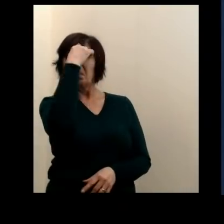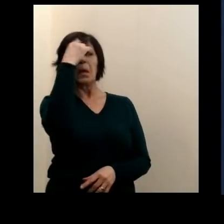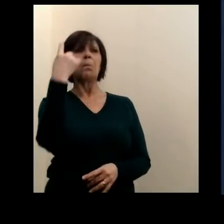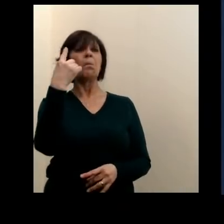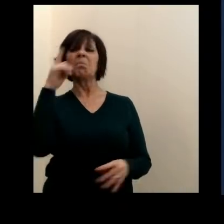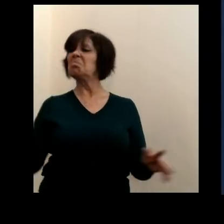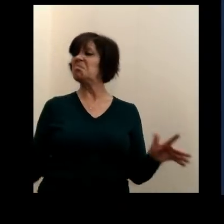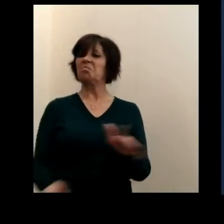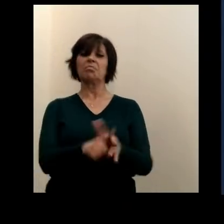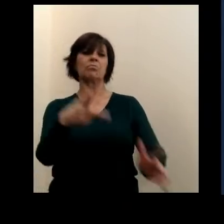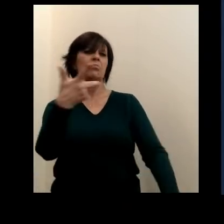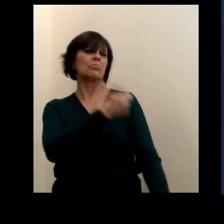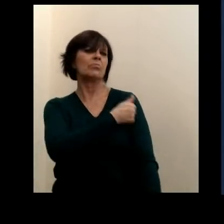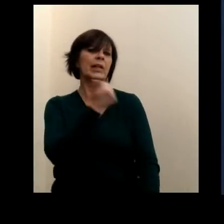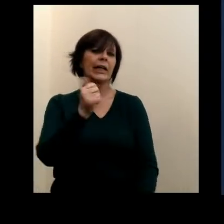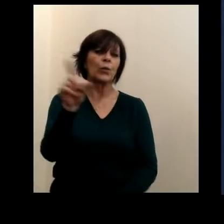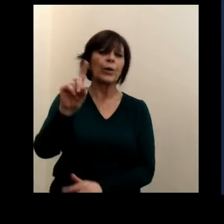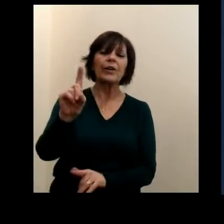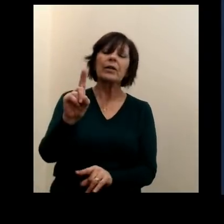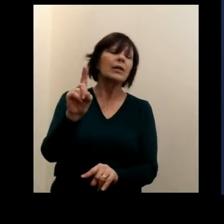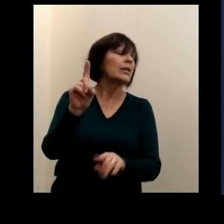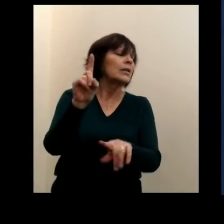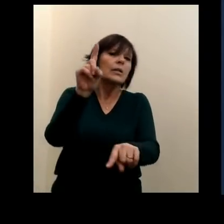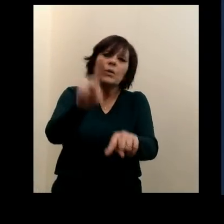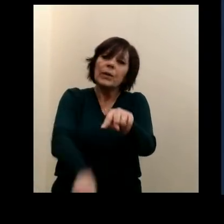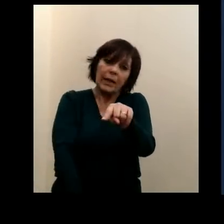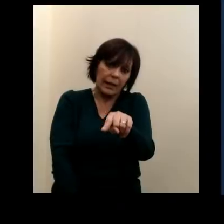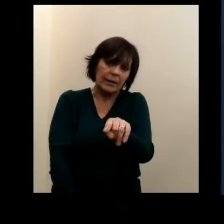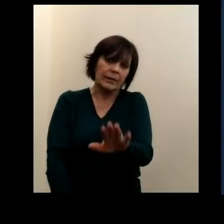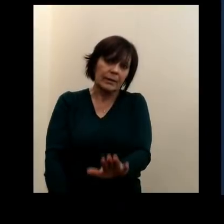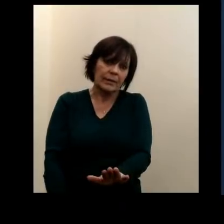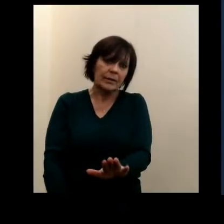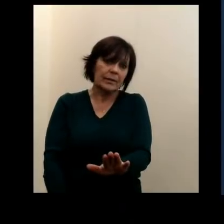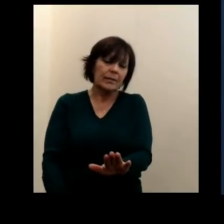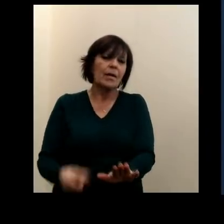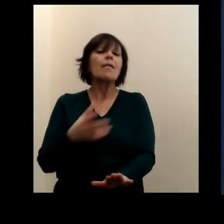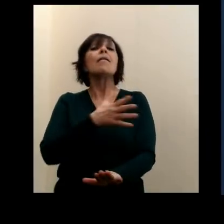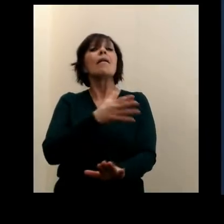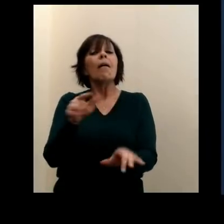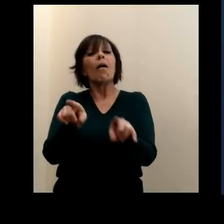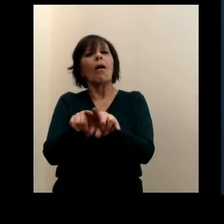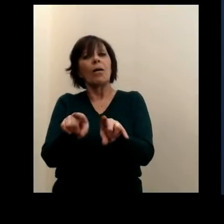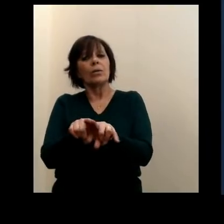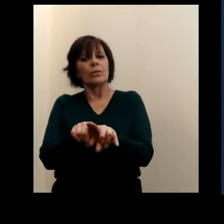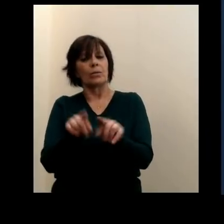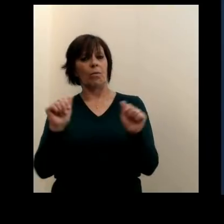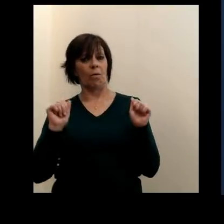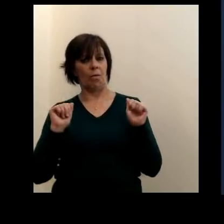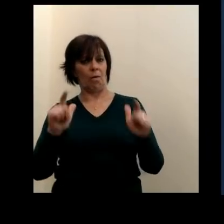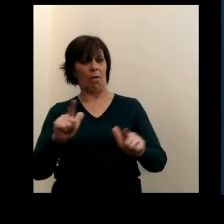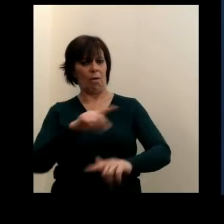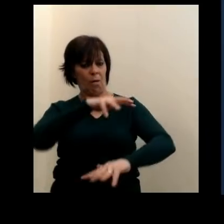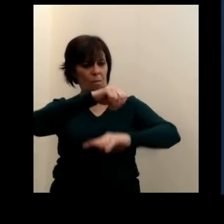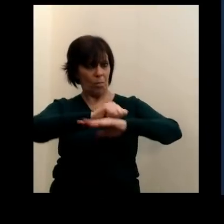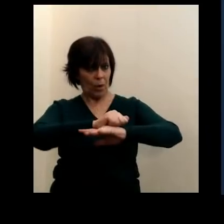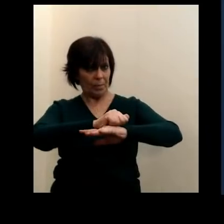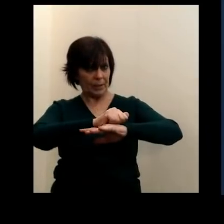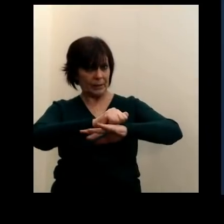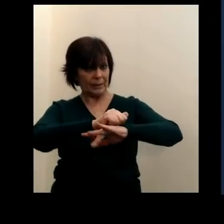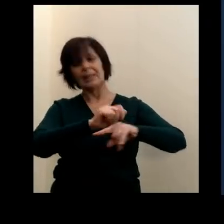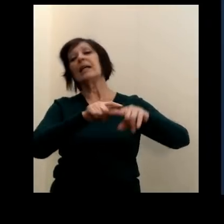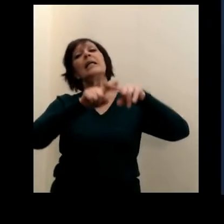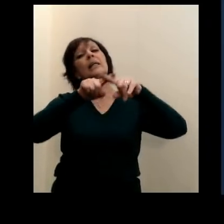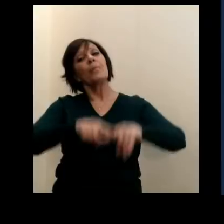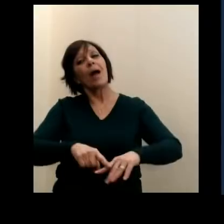in and get a vaccine anywhere right now with Erie County, that is not the case. And all appointments are dependent